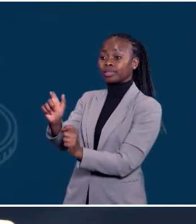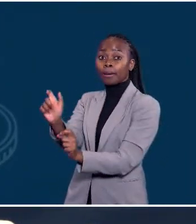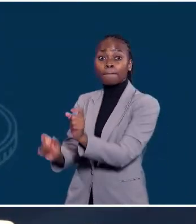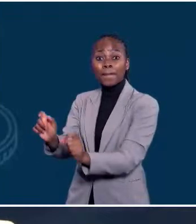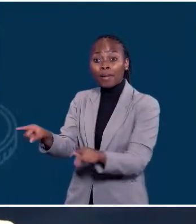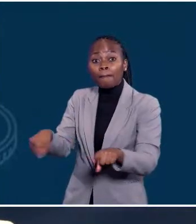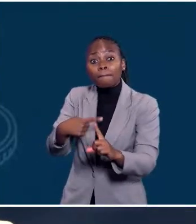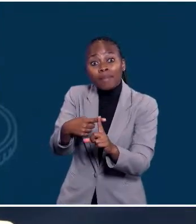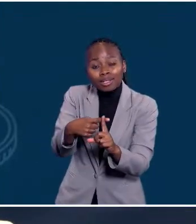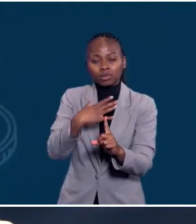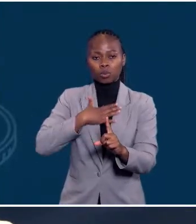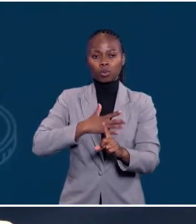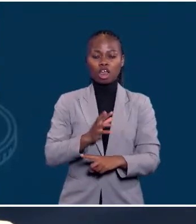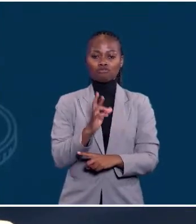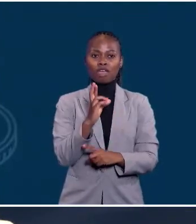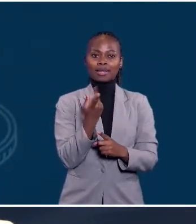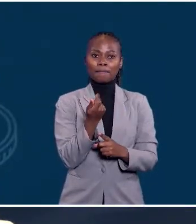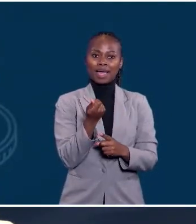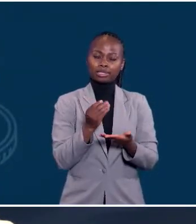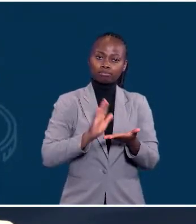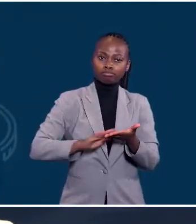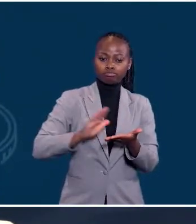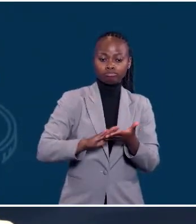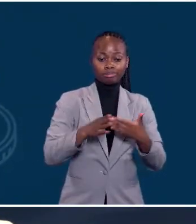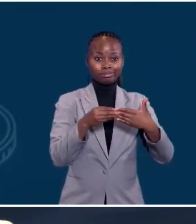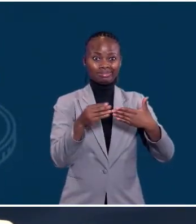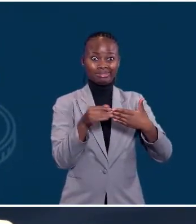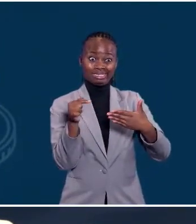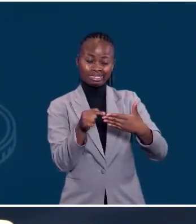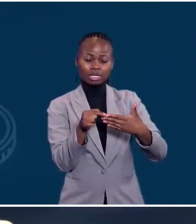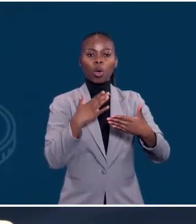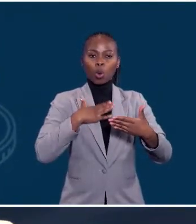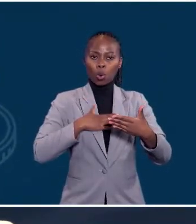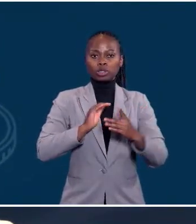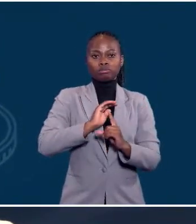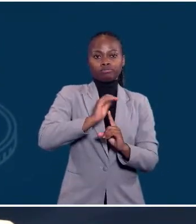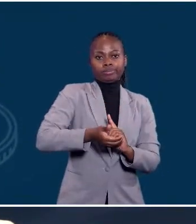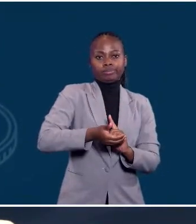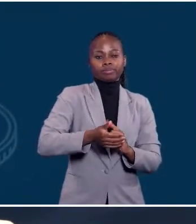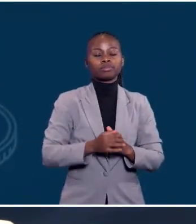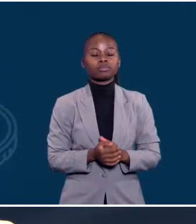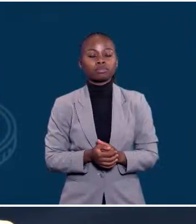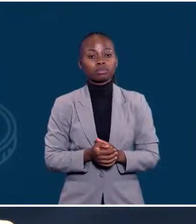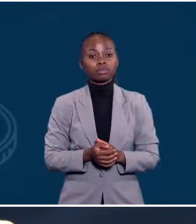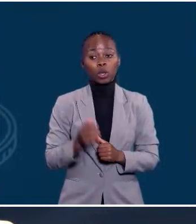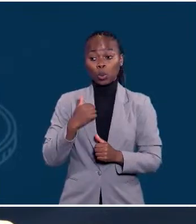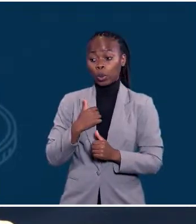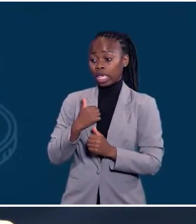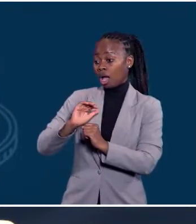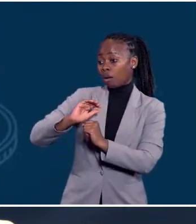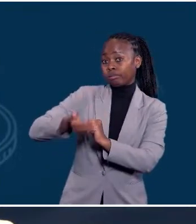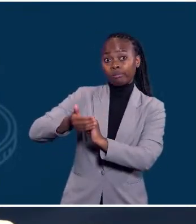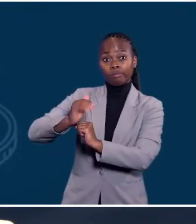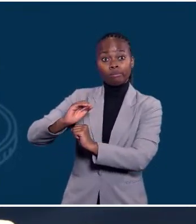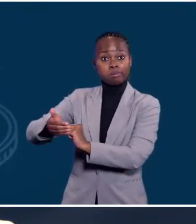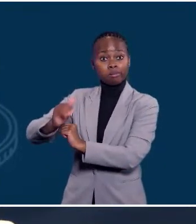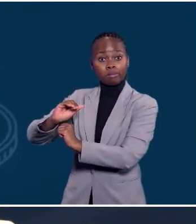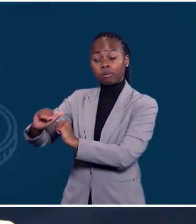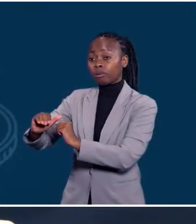rand. We do this by ensuring that inflation and inflation expectations are